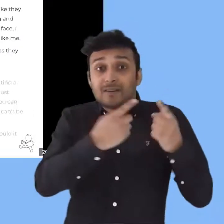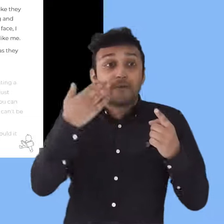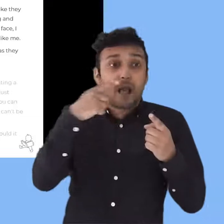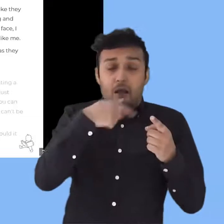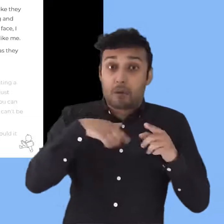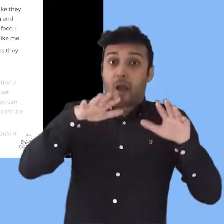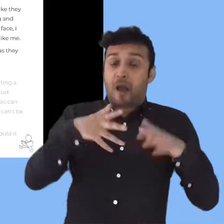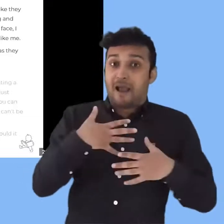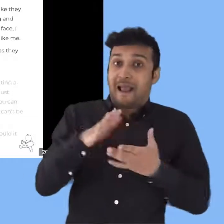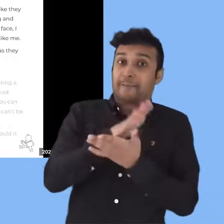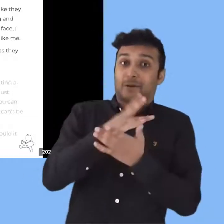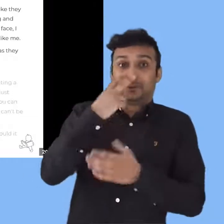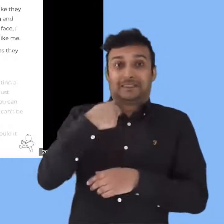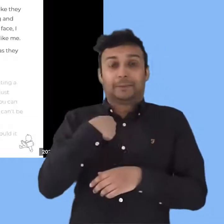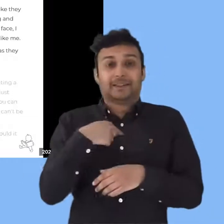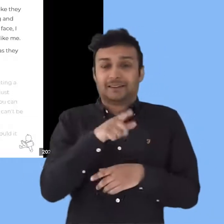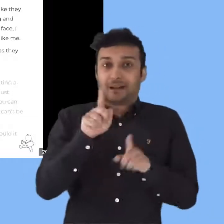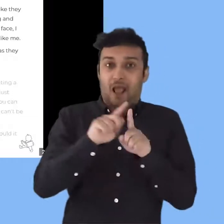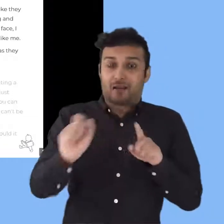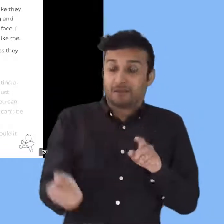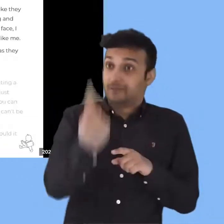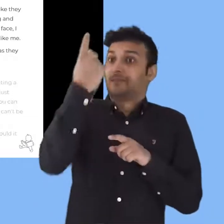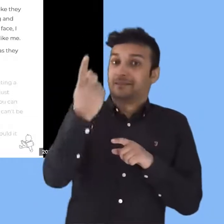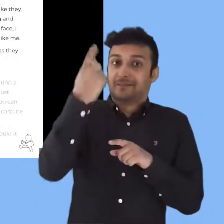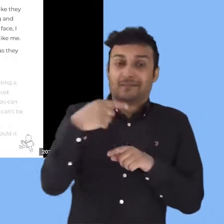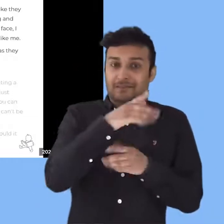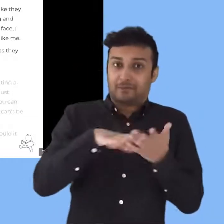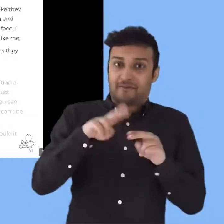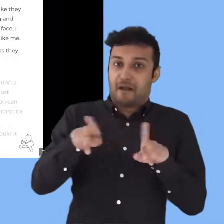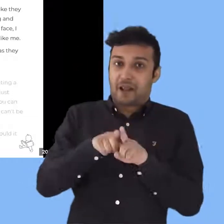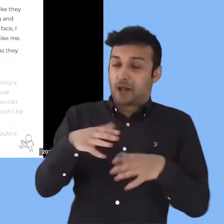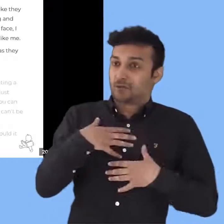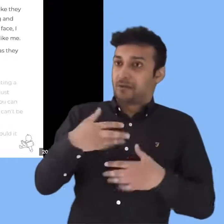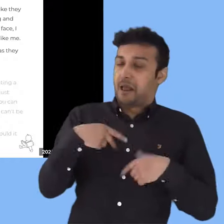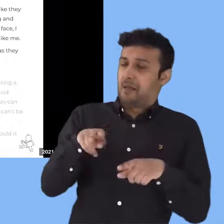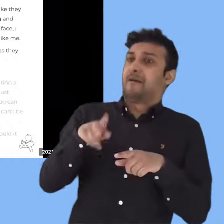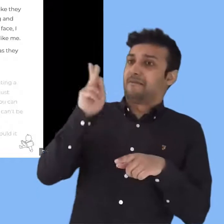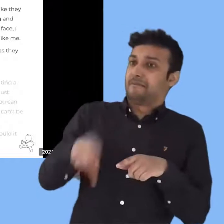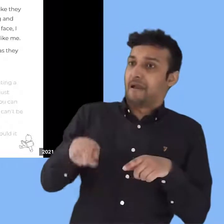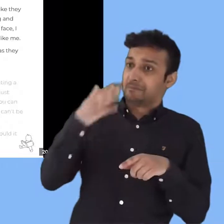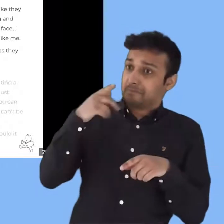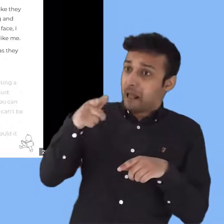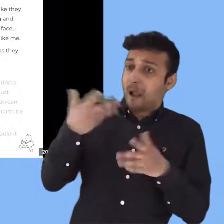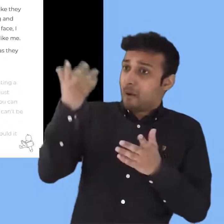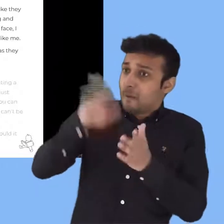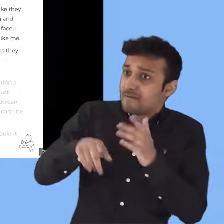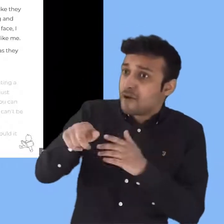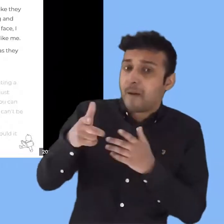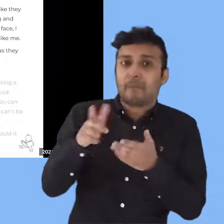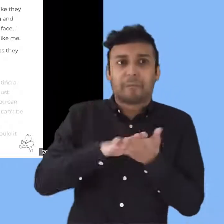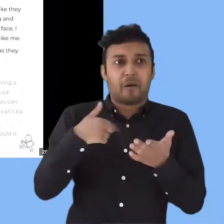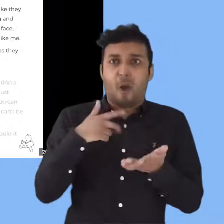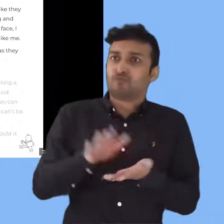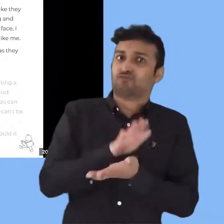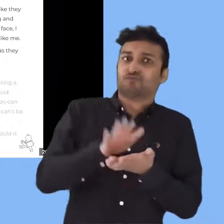everybody away and suddenly I pop up and they're asking, what have you been doing and where have you come from? So yeah, I delight in the fact there's